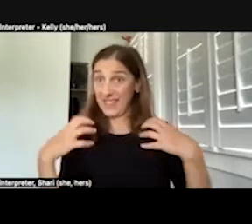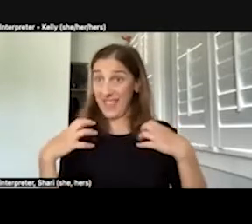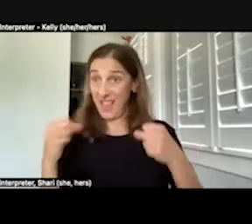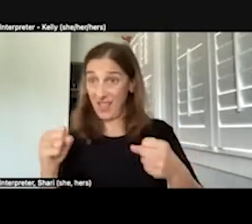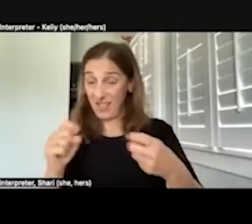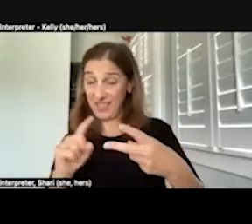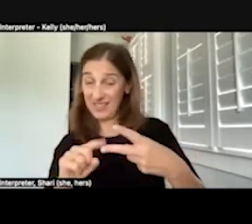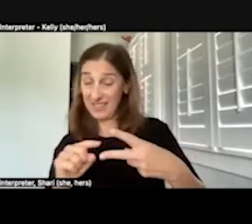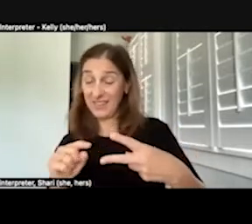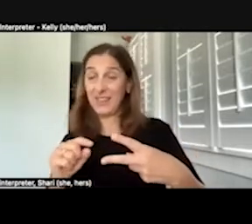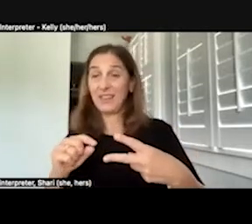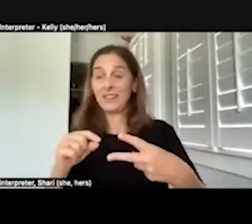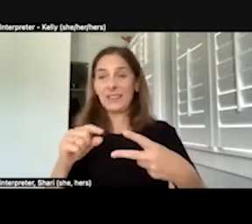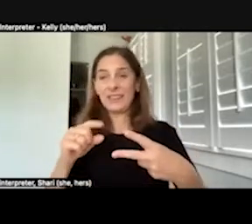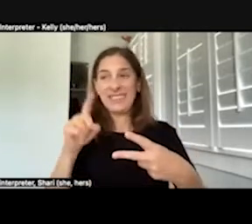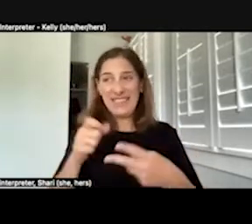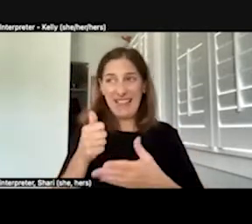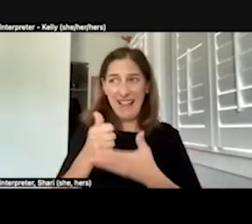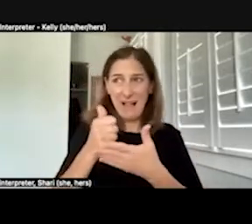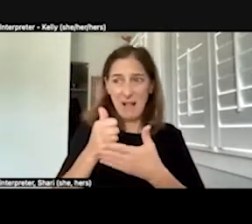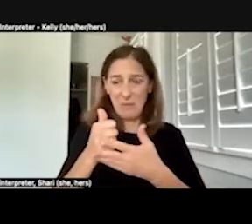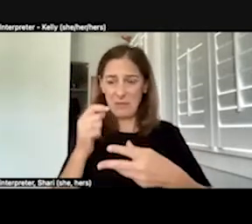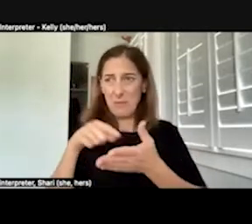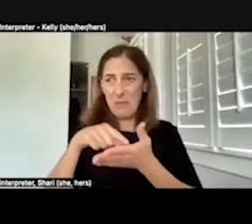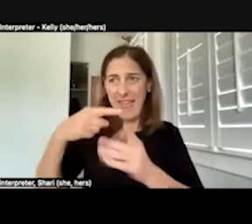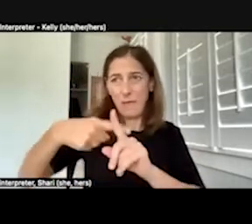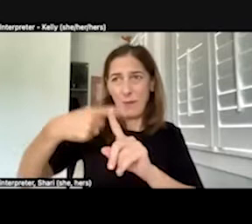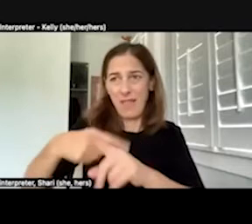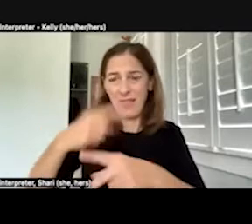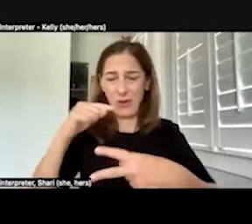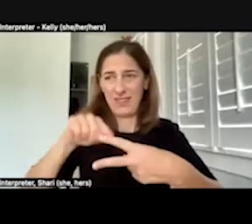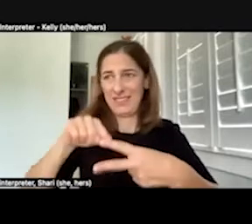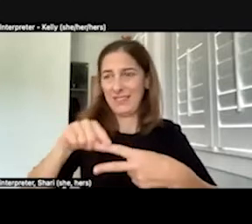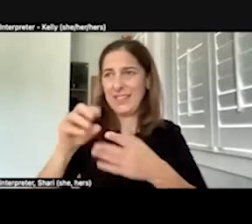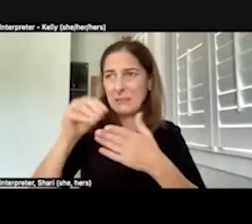paying the monthly premium costs for your other insurance.